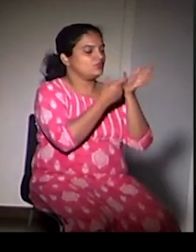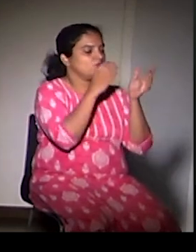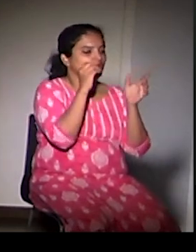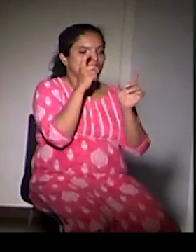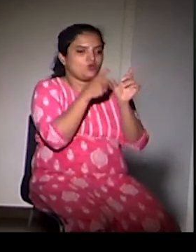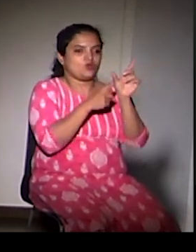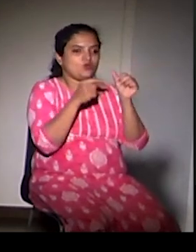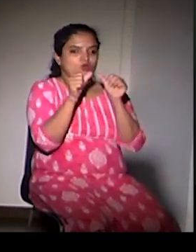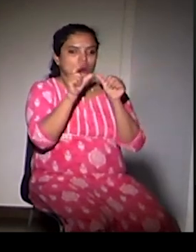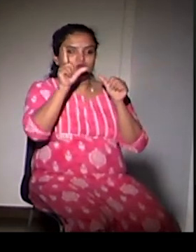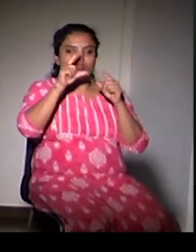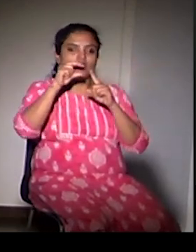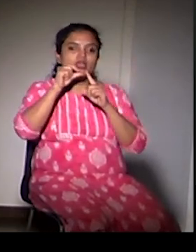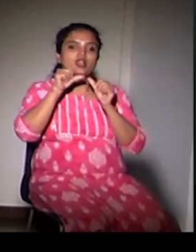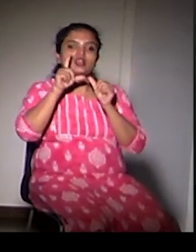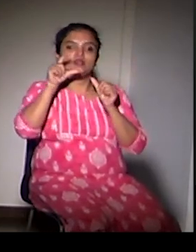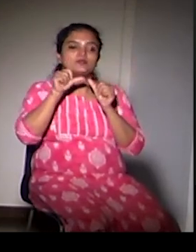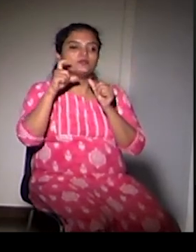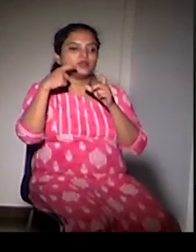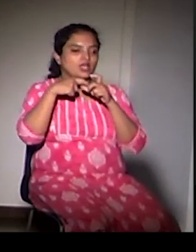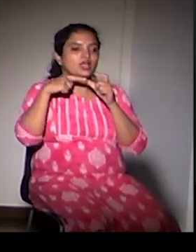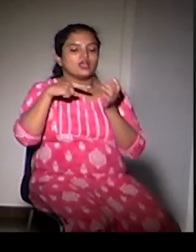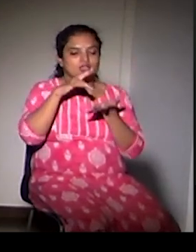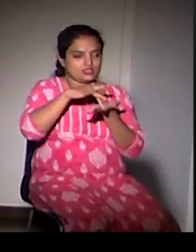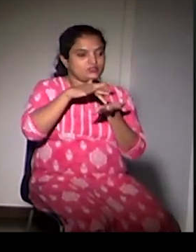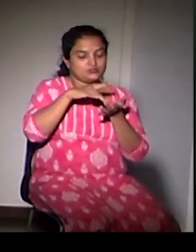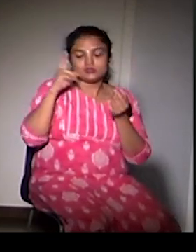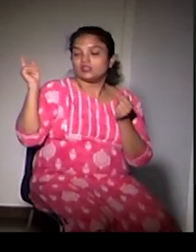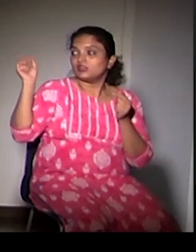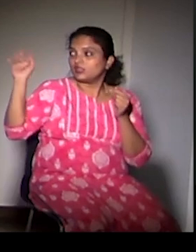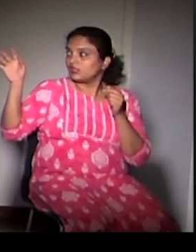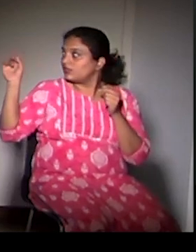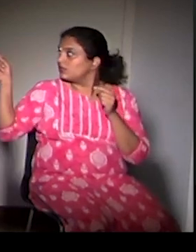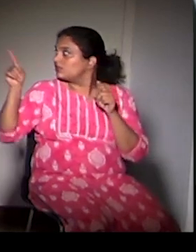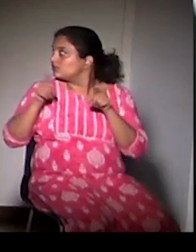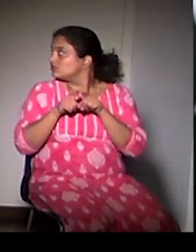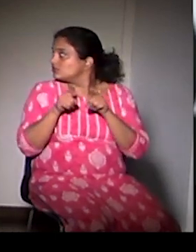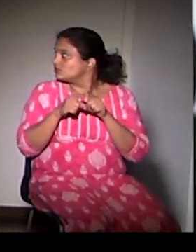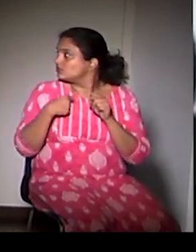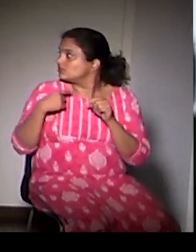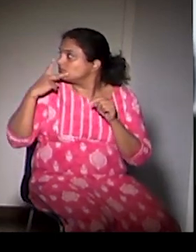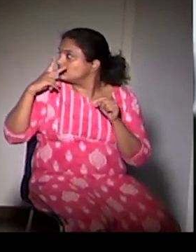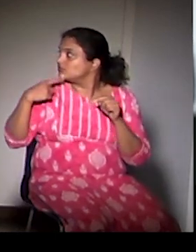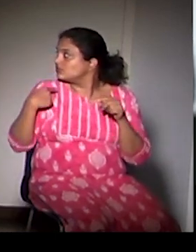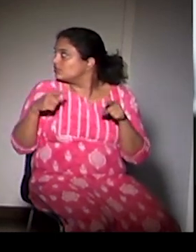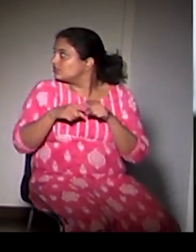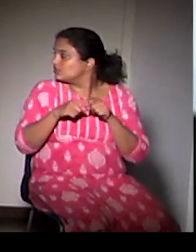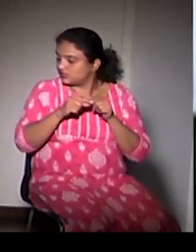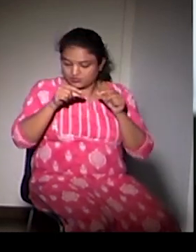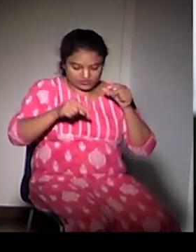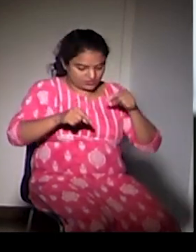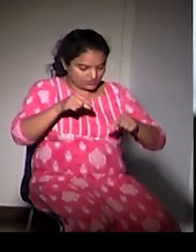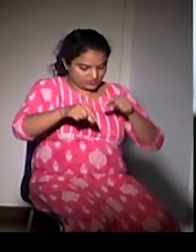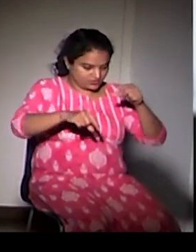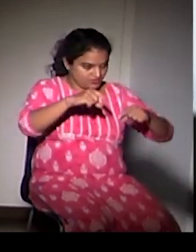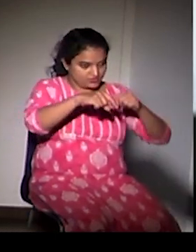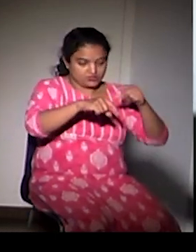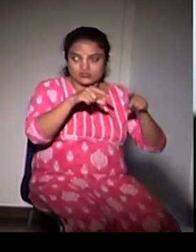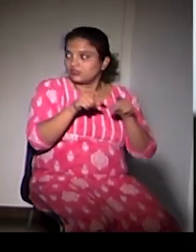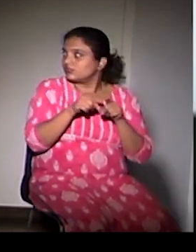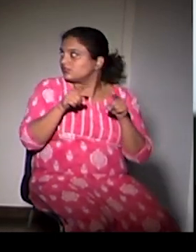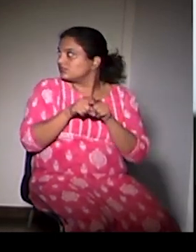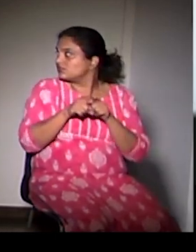the site. And then a restored patch of tiles in the Latan Mosque, which